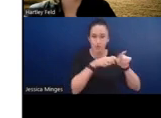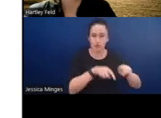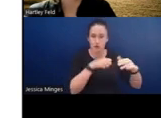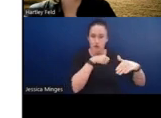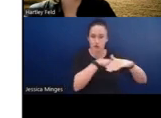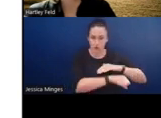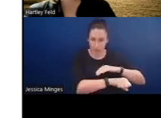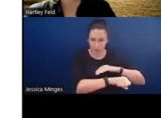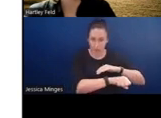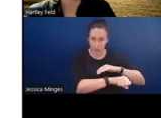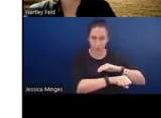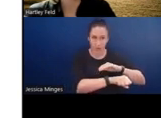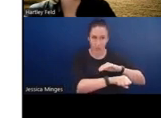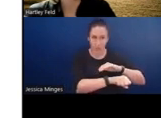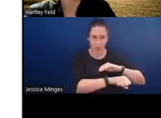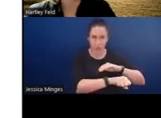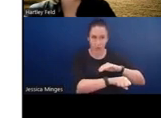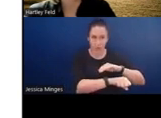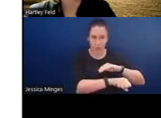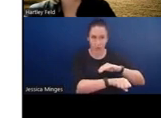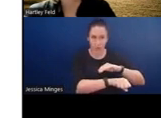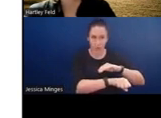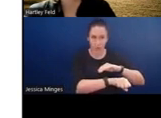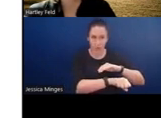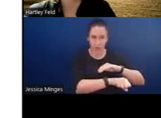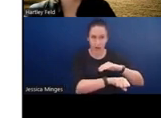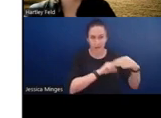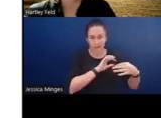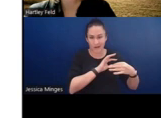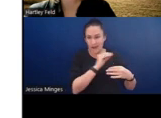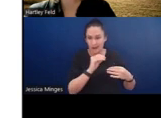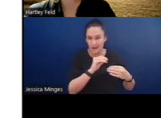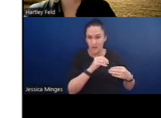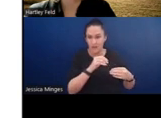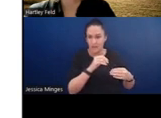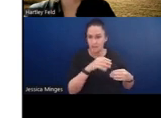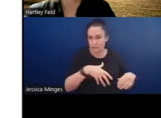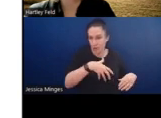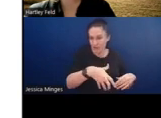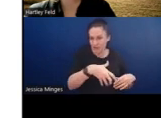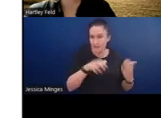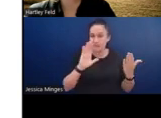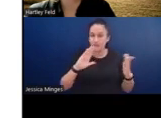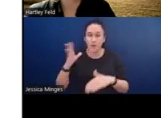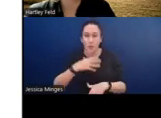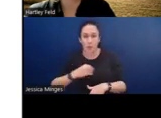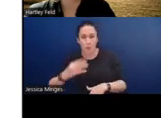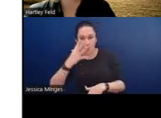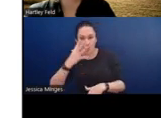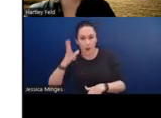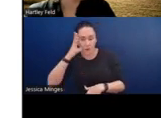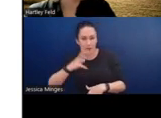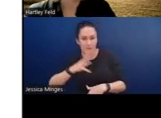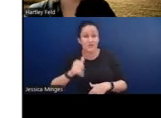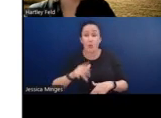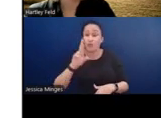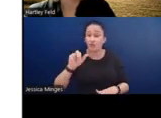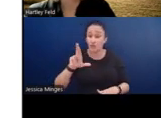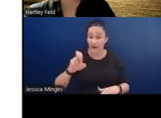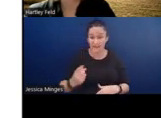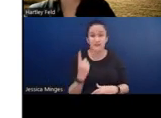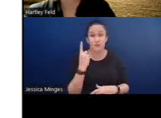and surrounding pregnancy than white women. And so race is one of these intersectional